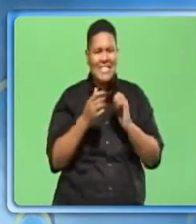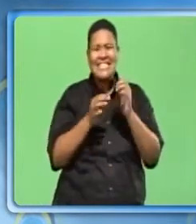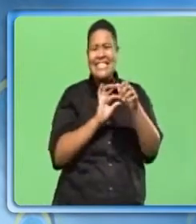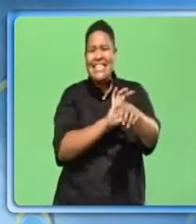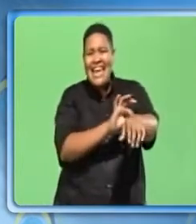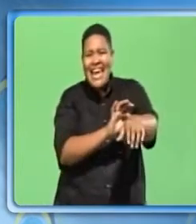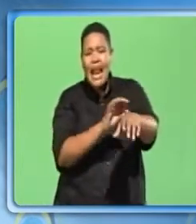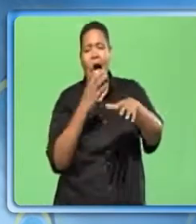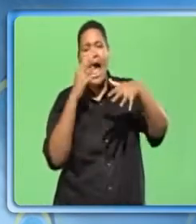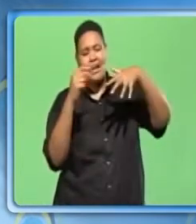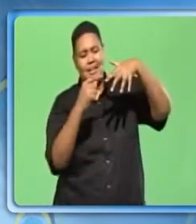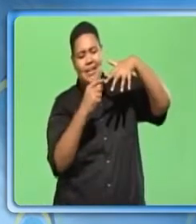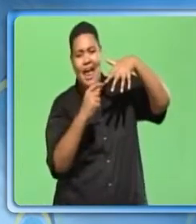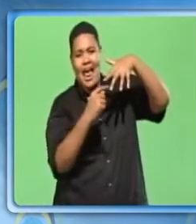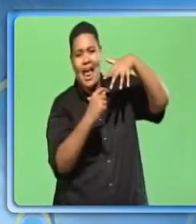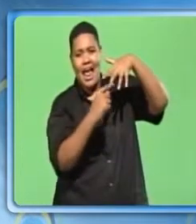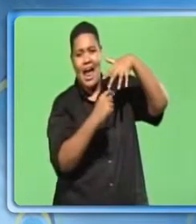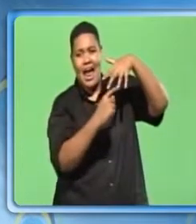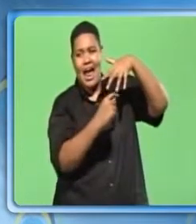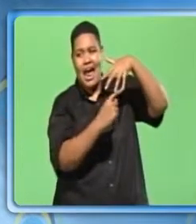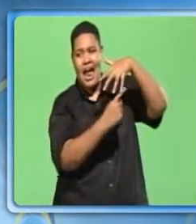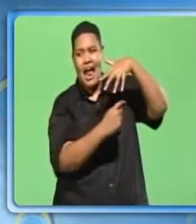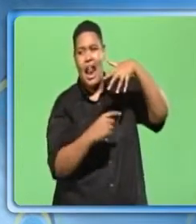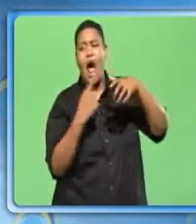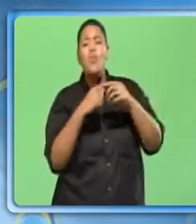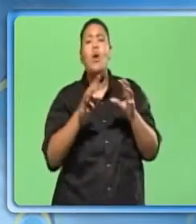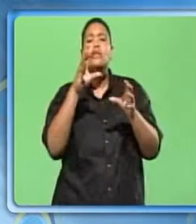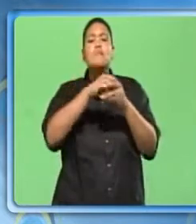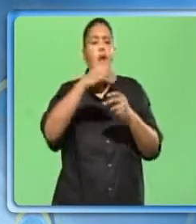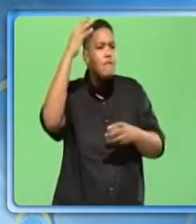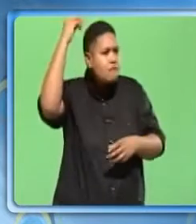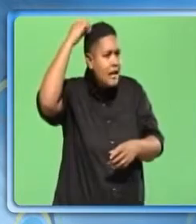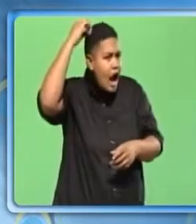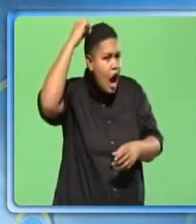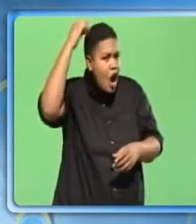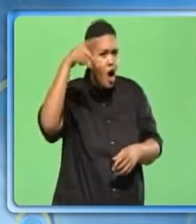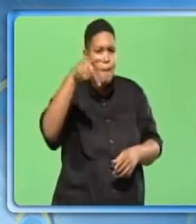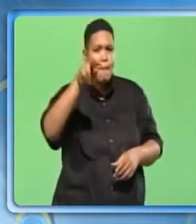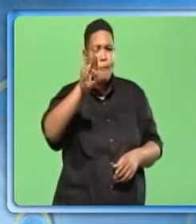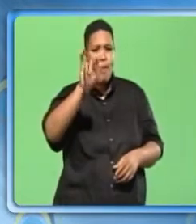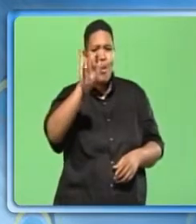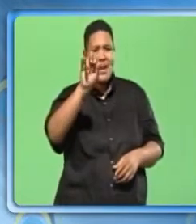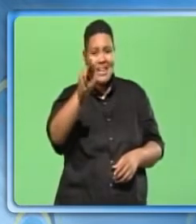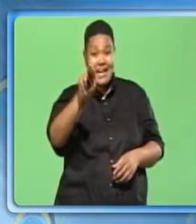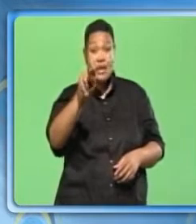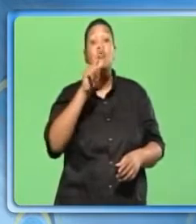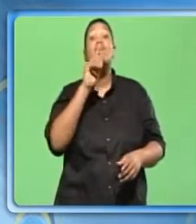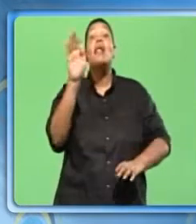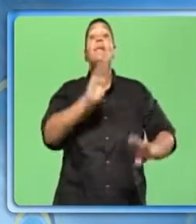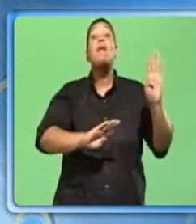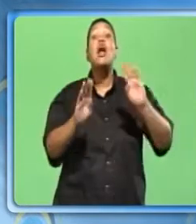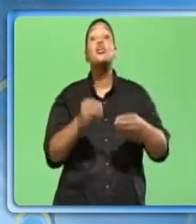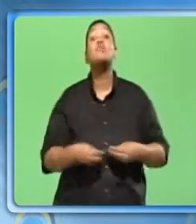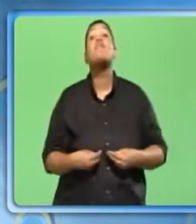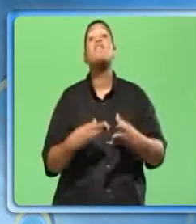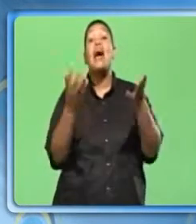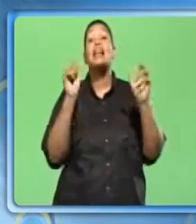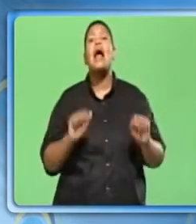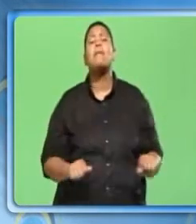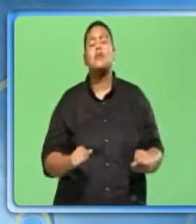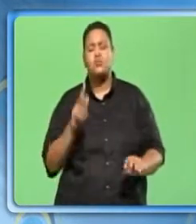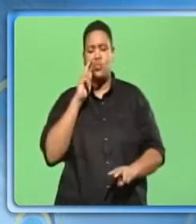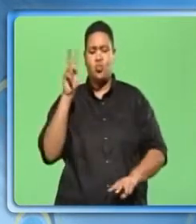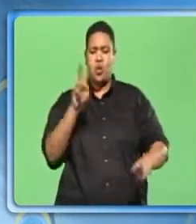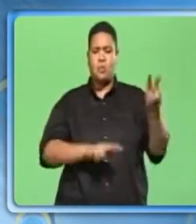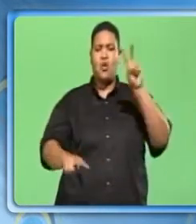skin and nails, as well as the proteins in hair. Biology also provides the ability to observe